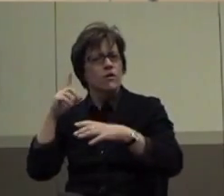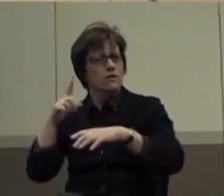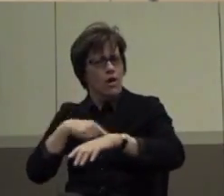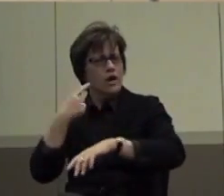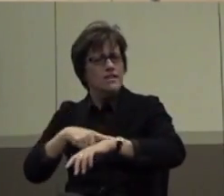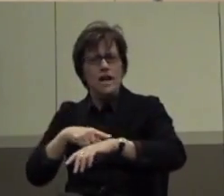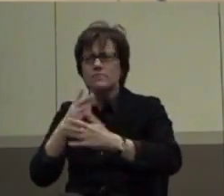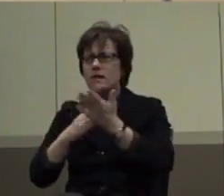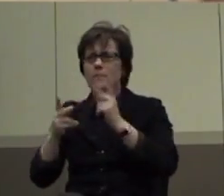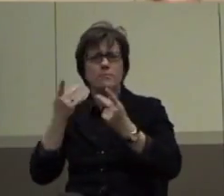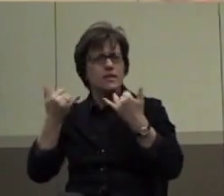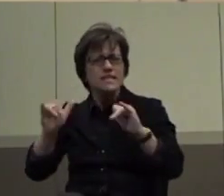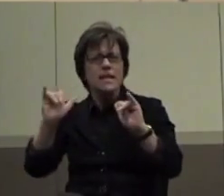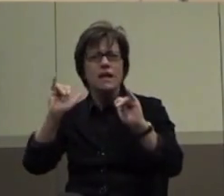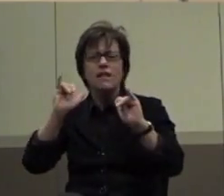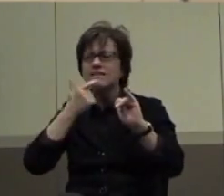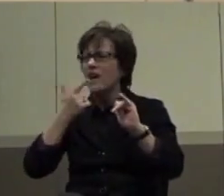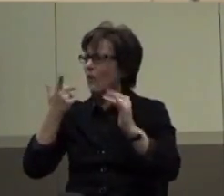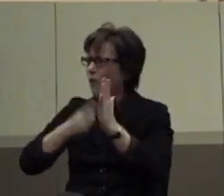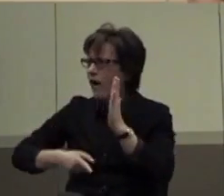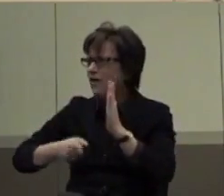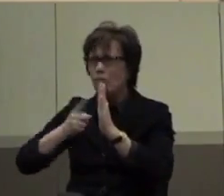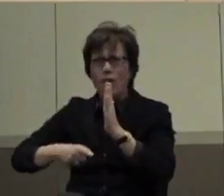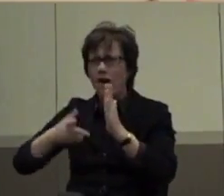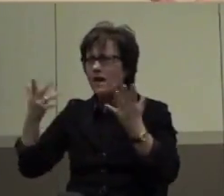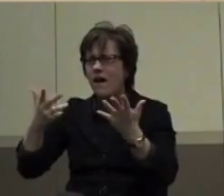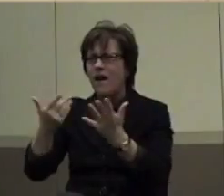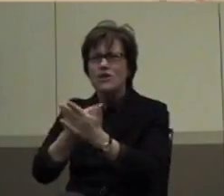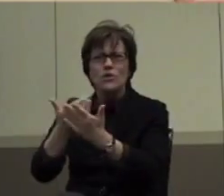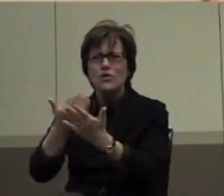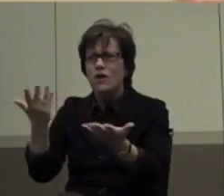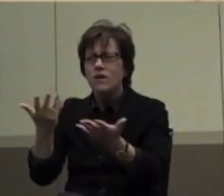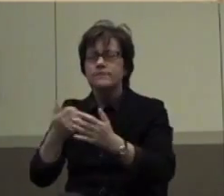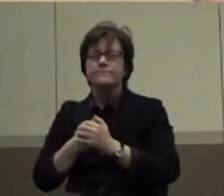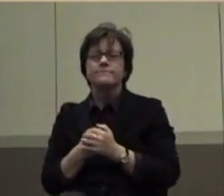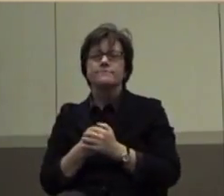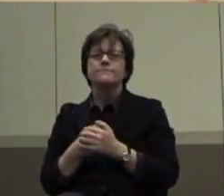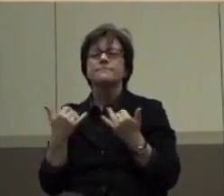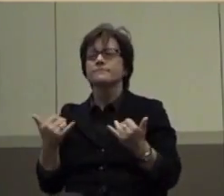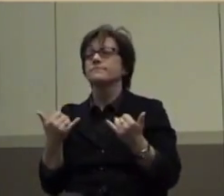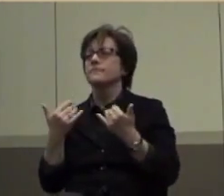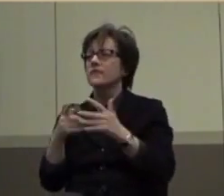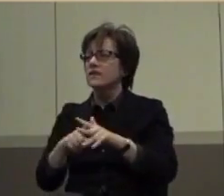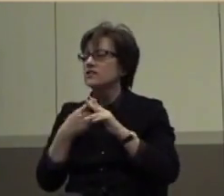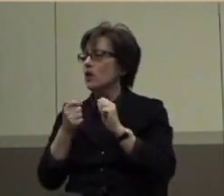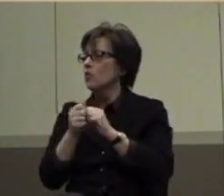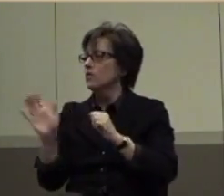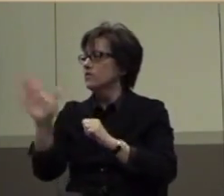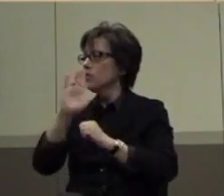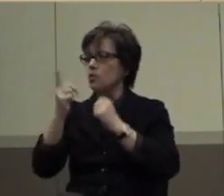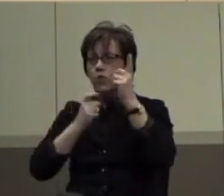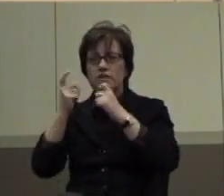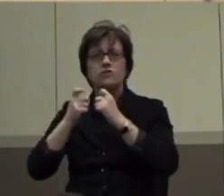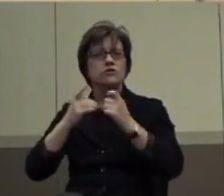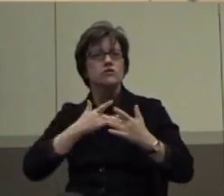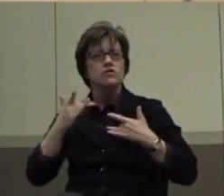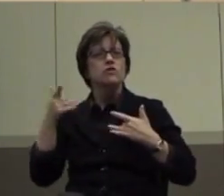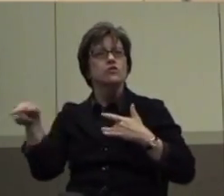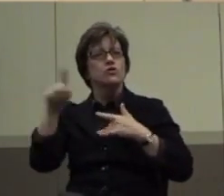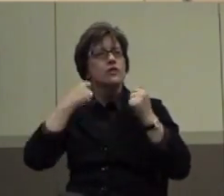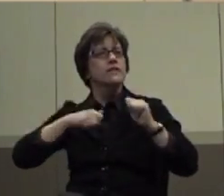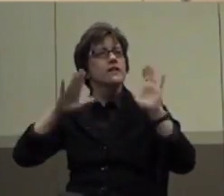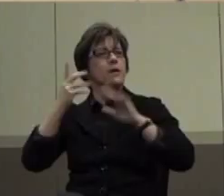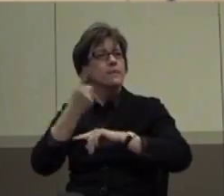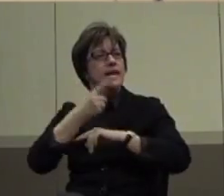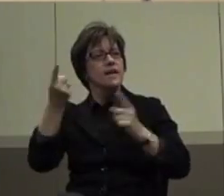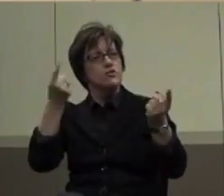what? So let me start by just asking what questions or concerns. Obviously, again, you're giving up a day. You're coming in here. You're